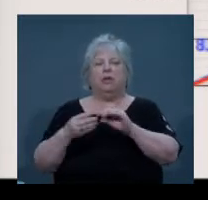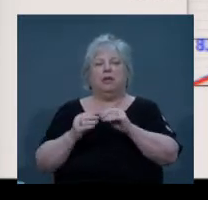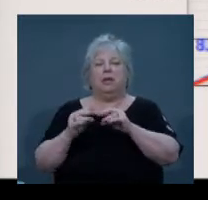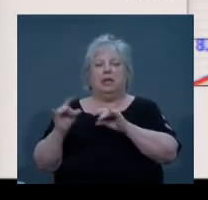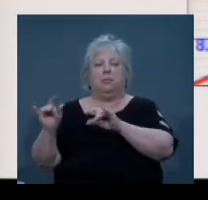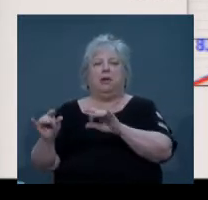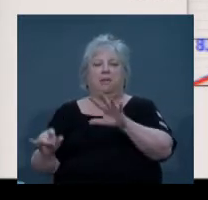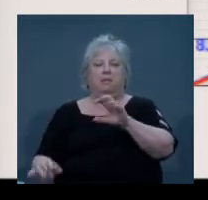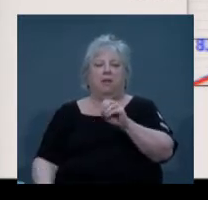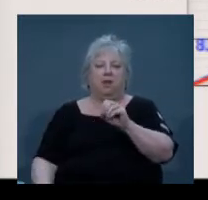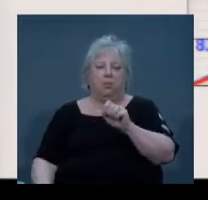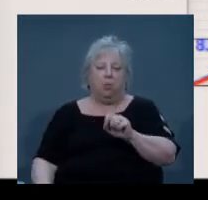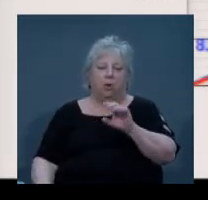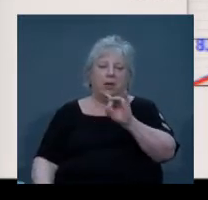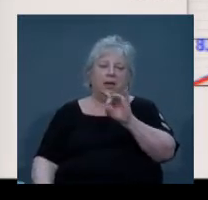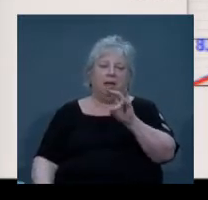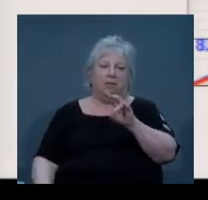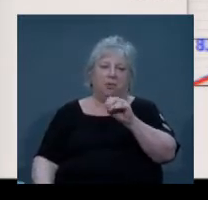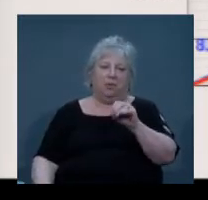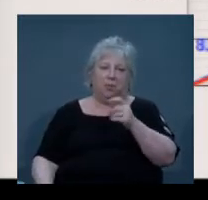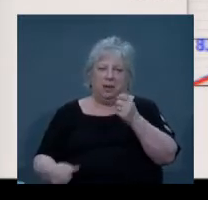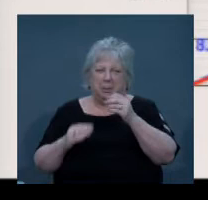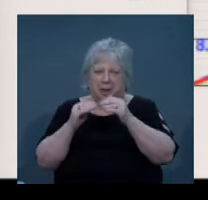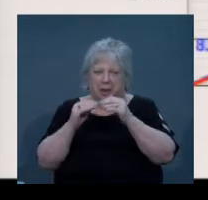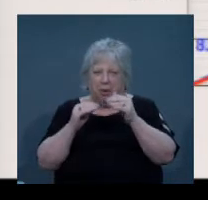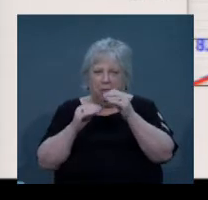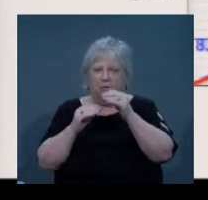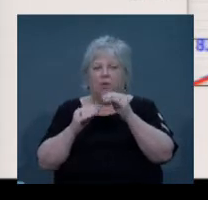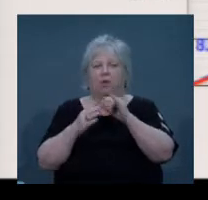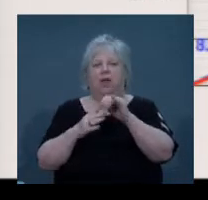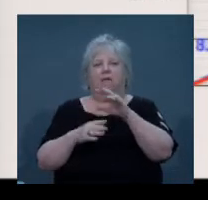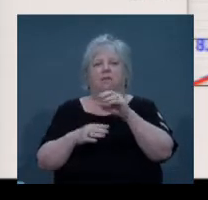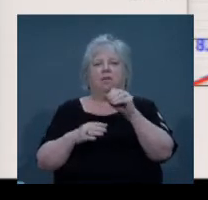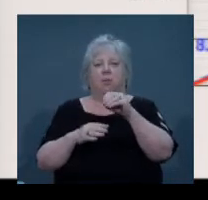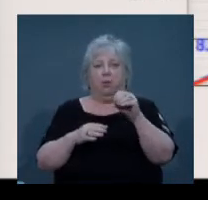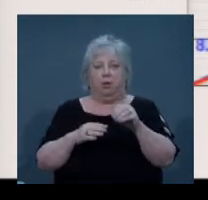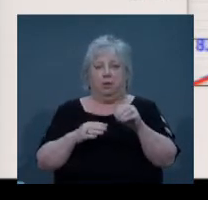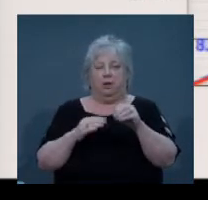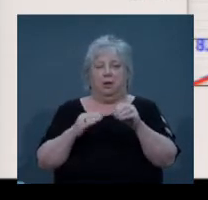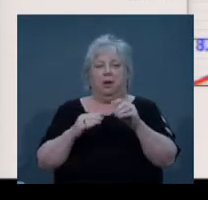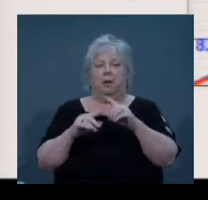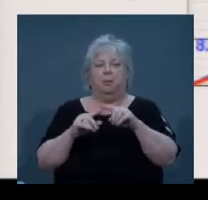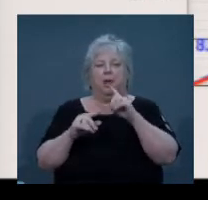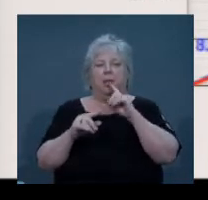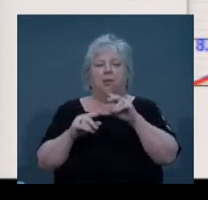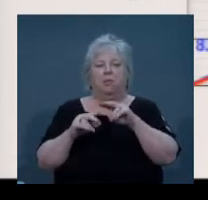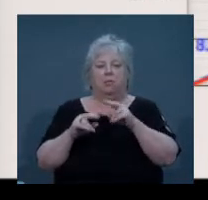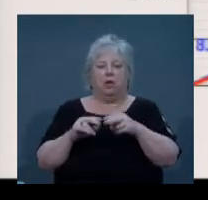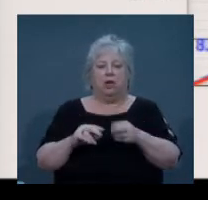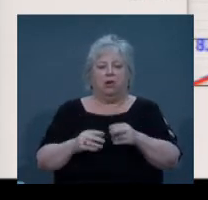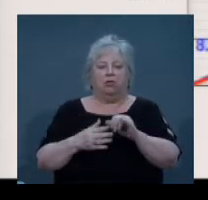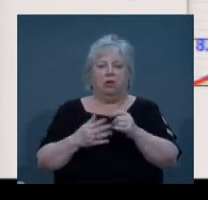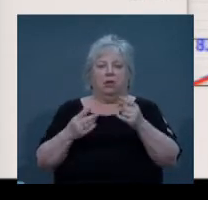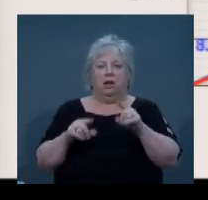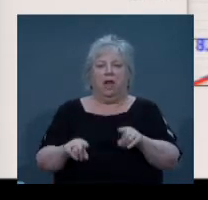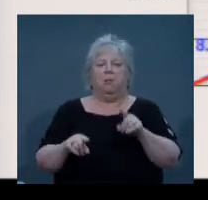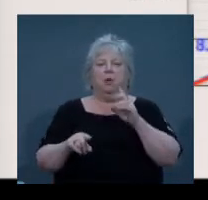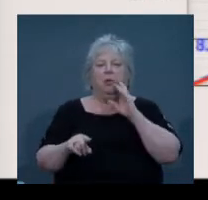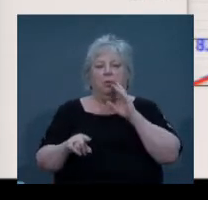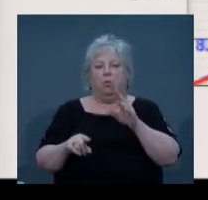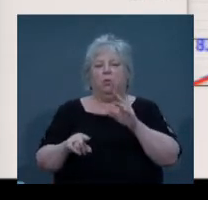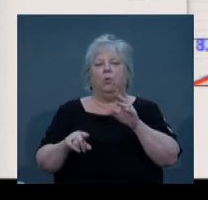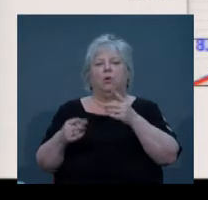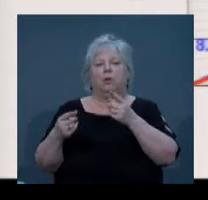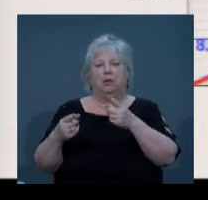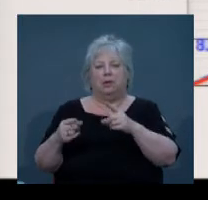expended 50.87%. So we were slightly over that 50%, but those reductions that took place will take place